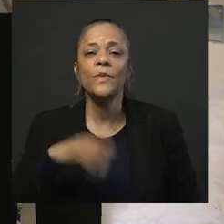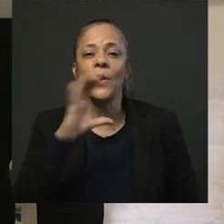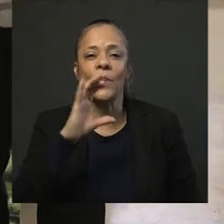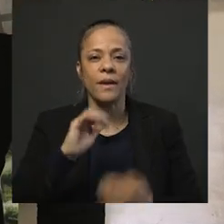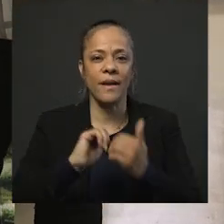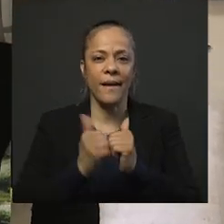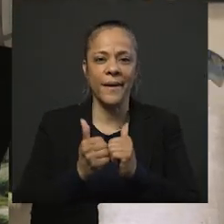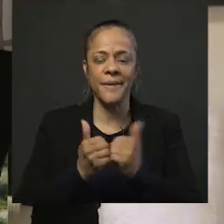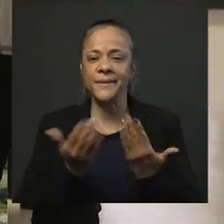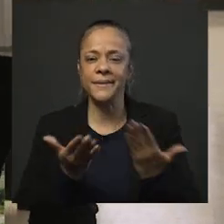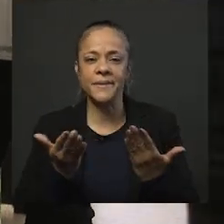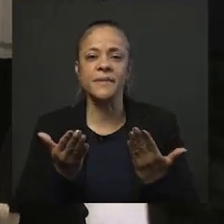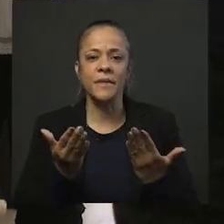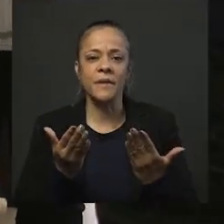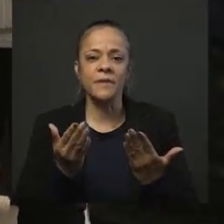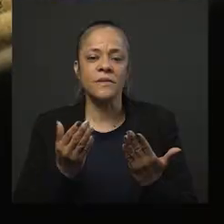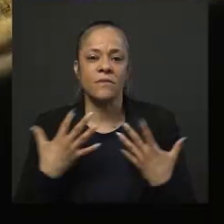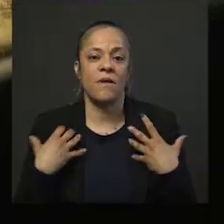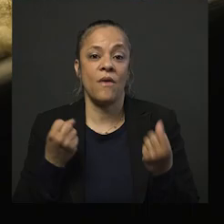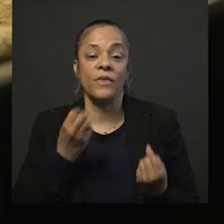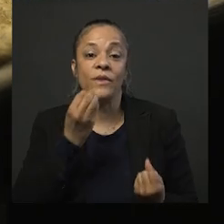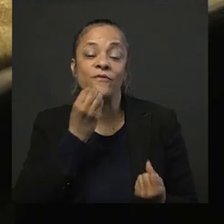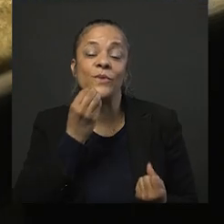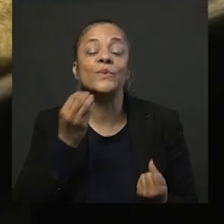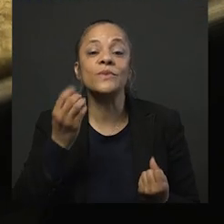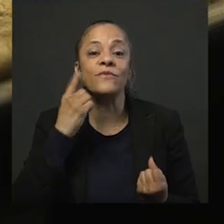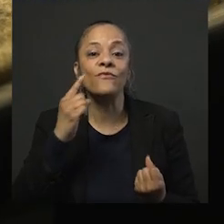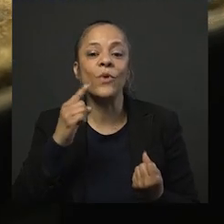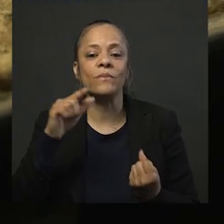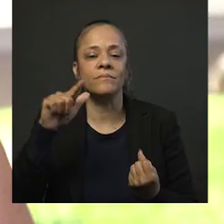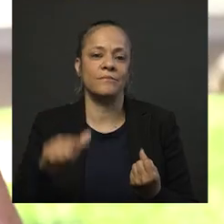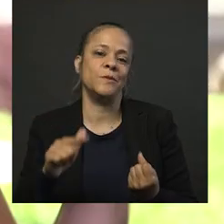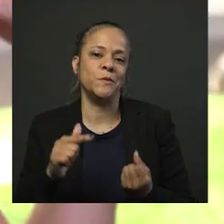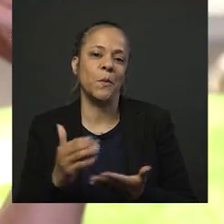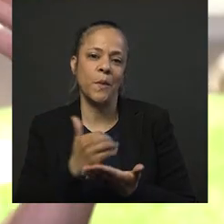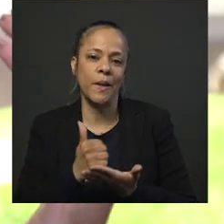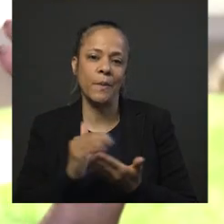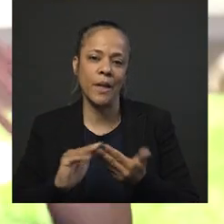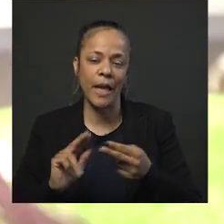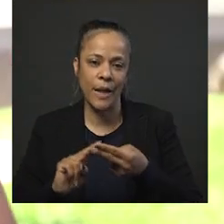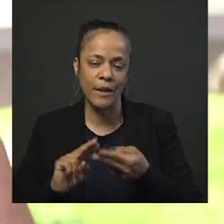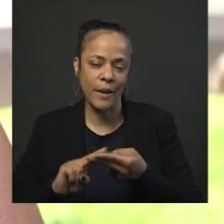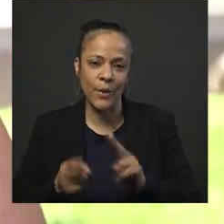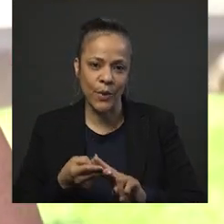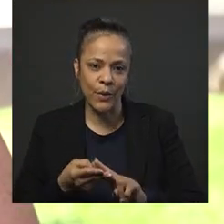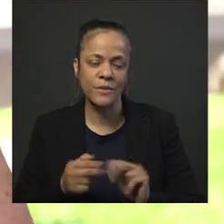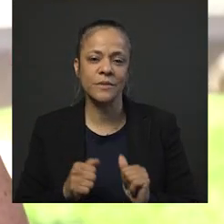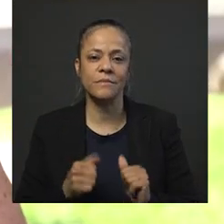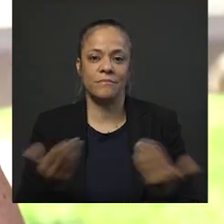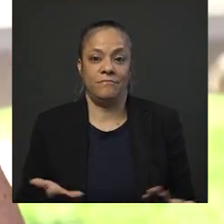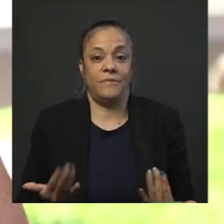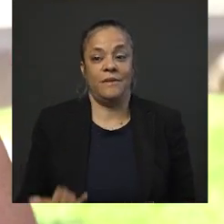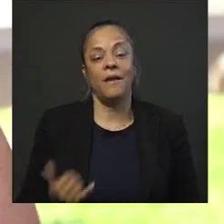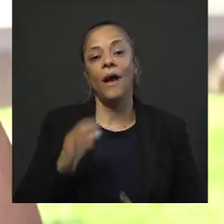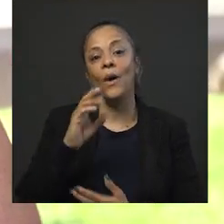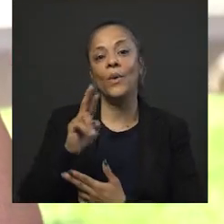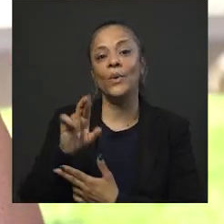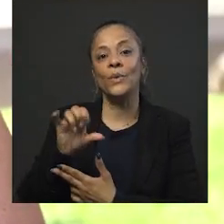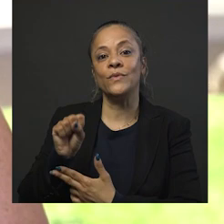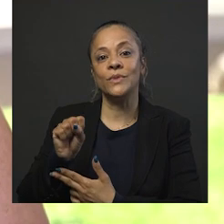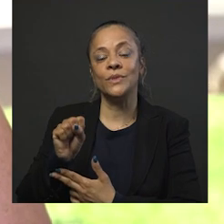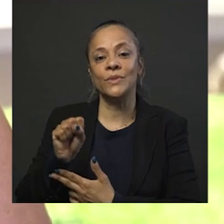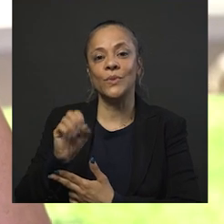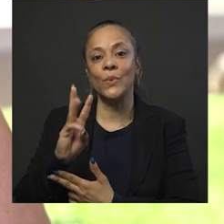We've been working towards additional ways to drive healthy food into low-income neighborhoods, like our Aero Farms program in the backdrop. We